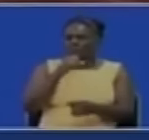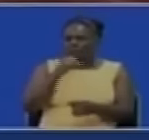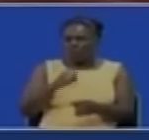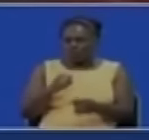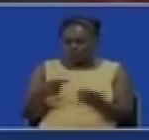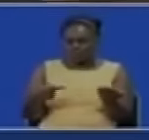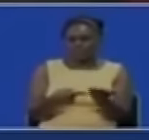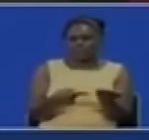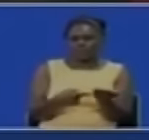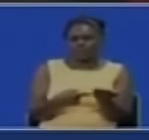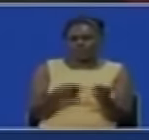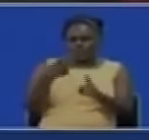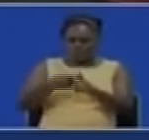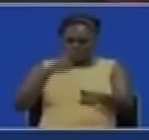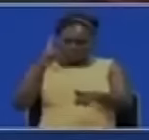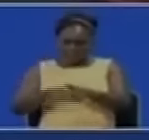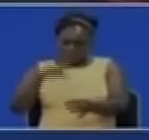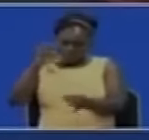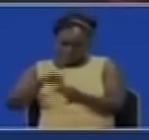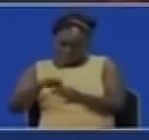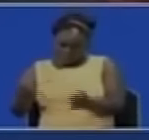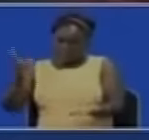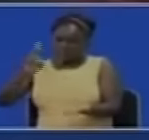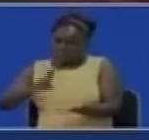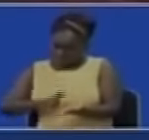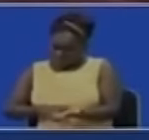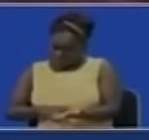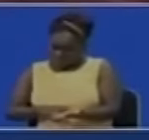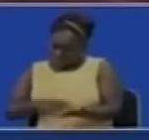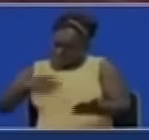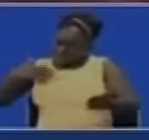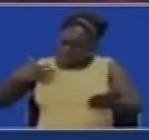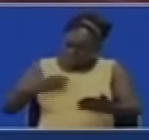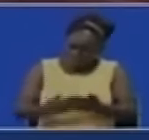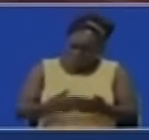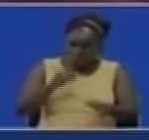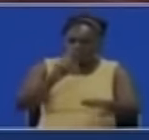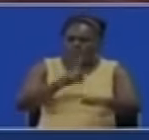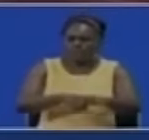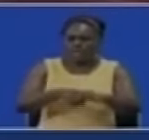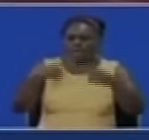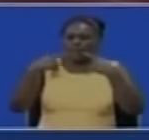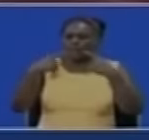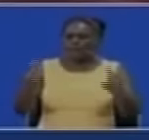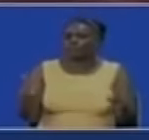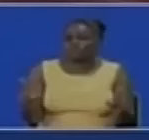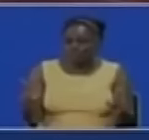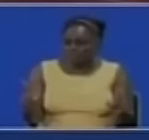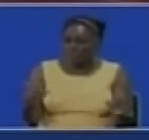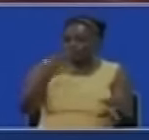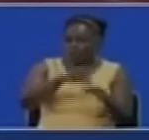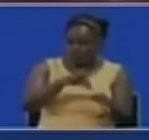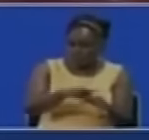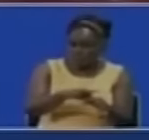electronic. From the time of voter registration to the time of transmission of the